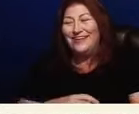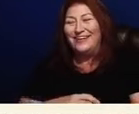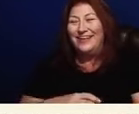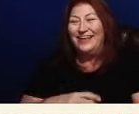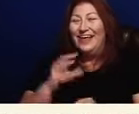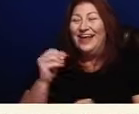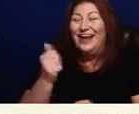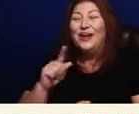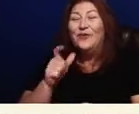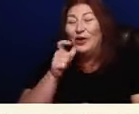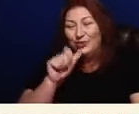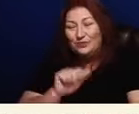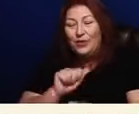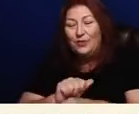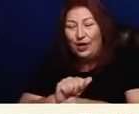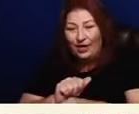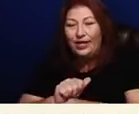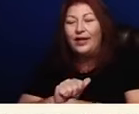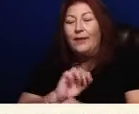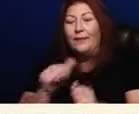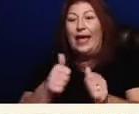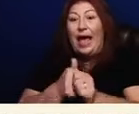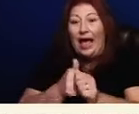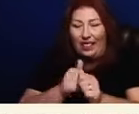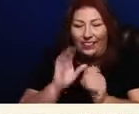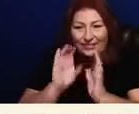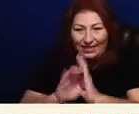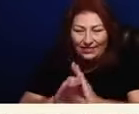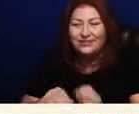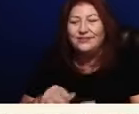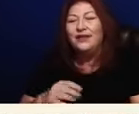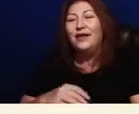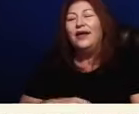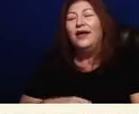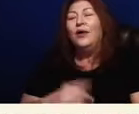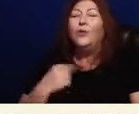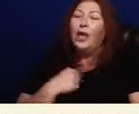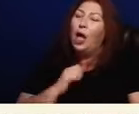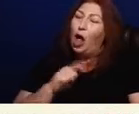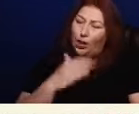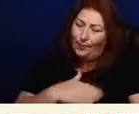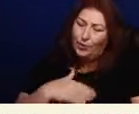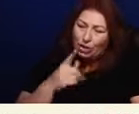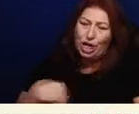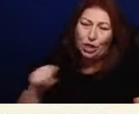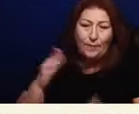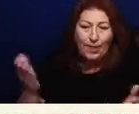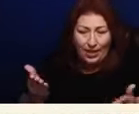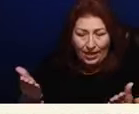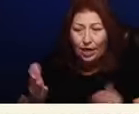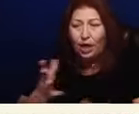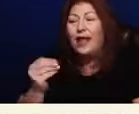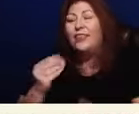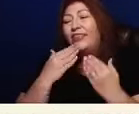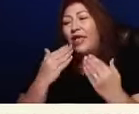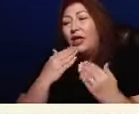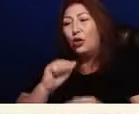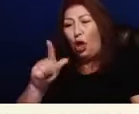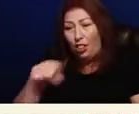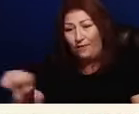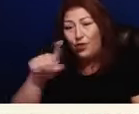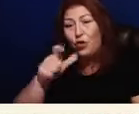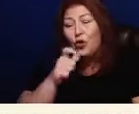been working, you know, behind the scenes, you know, here, we all appreciate you guys being here. And thank you to all of you who has